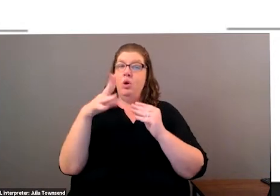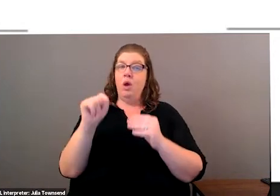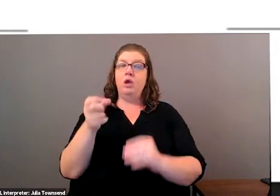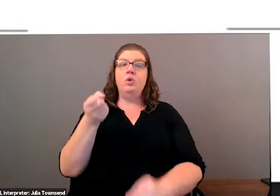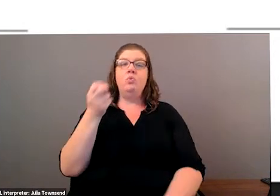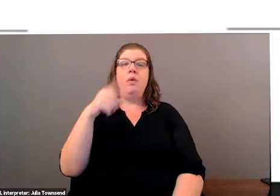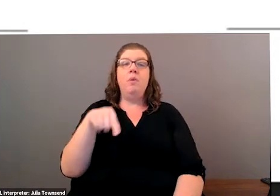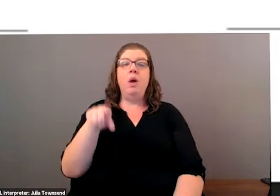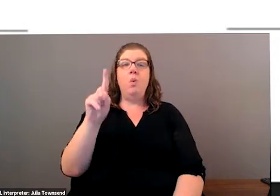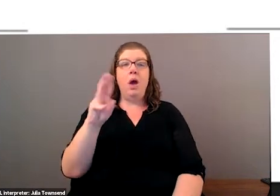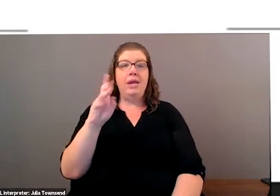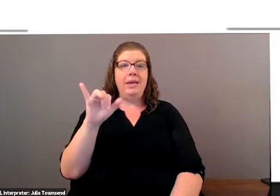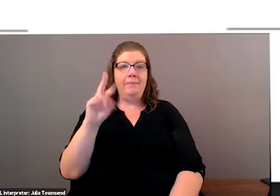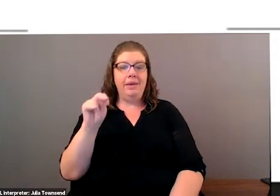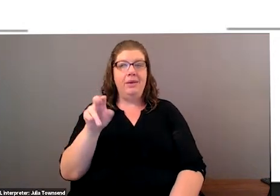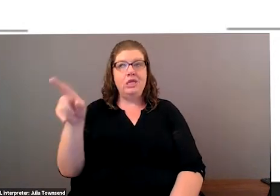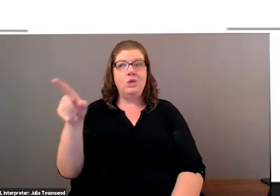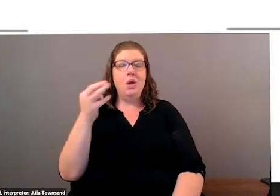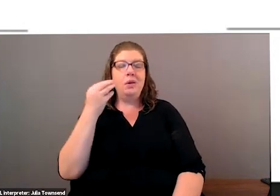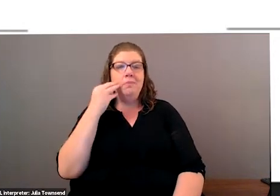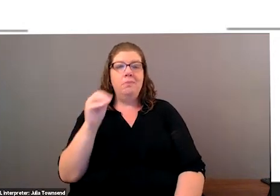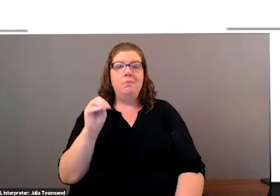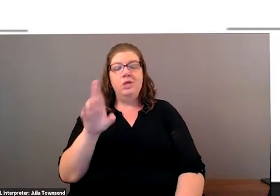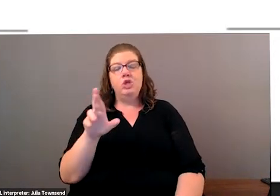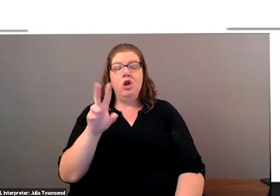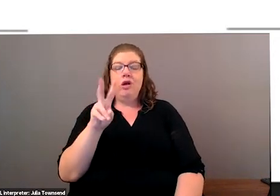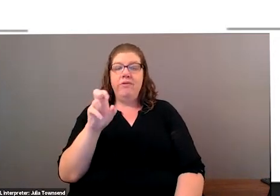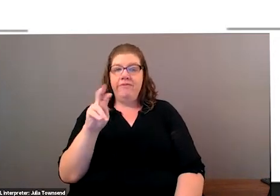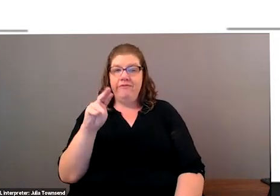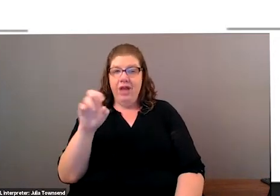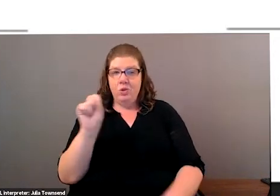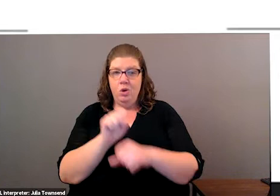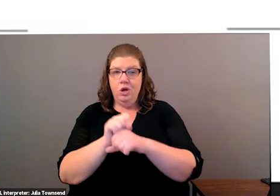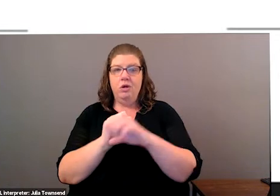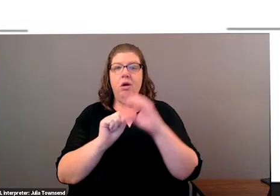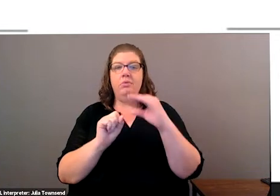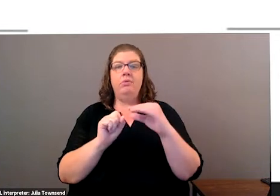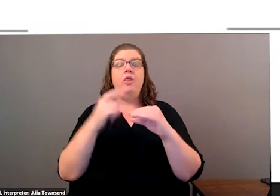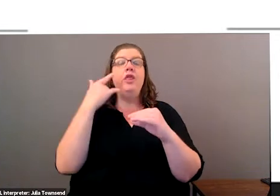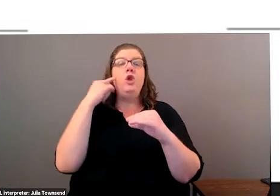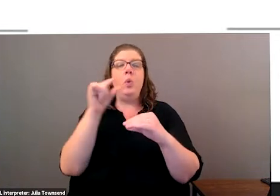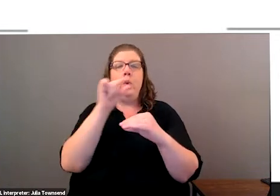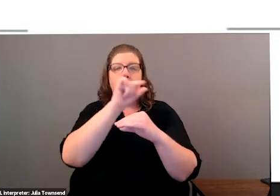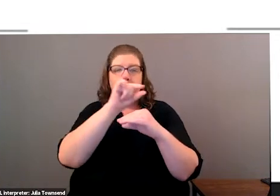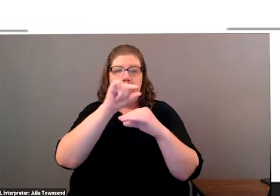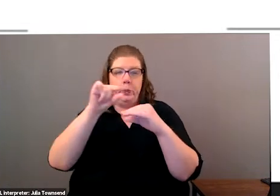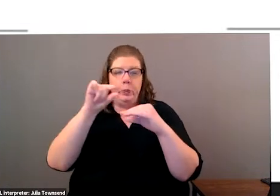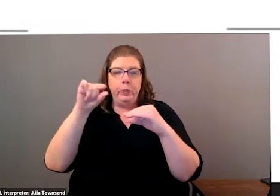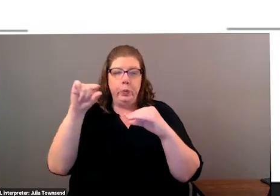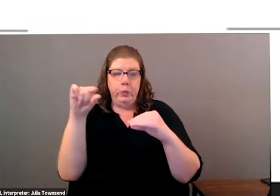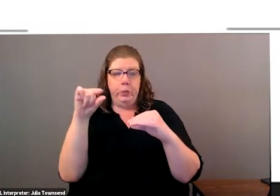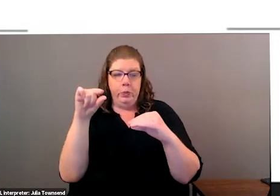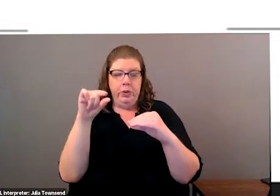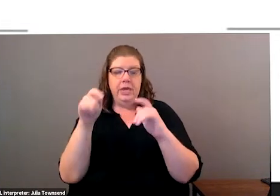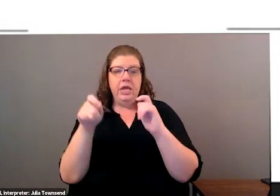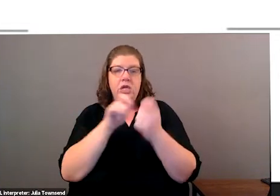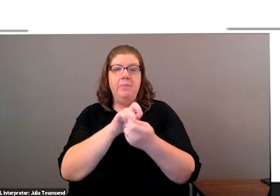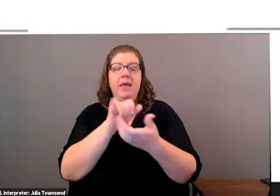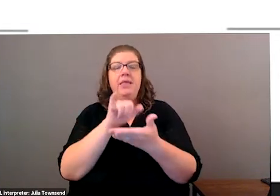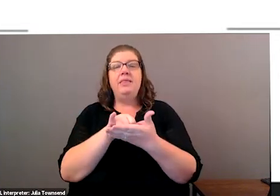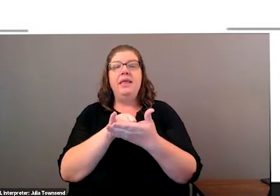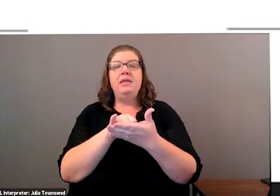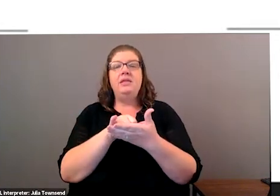Venz is working with over there on the LCAP side. Then there's the gold, which is the grade span adjustment. This is class